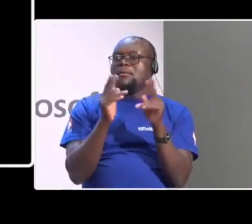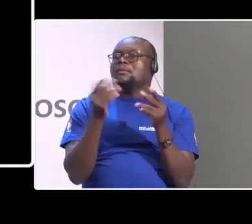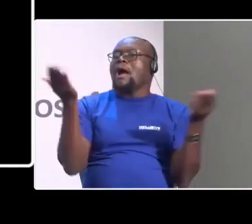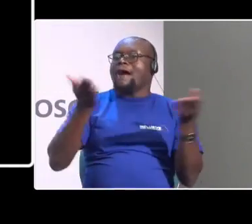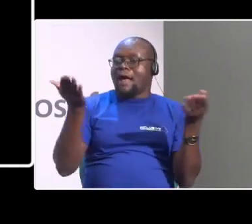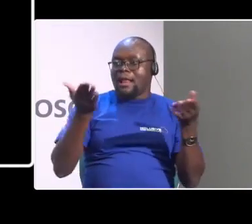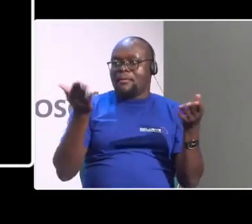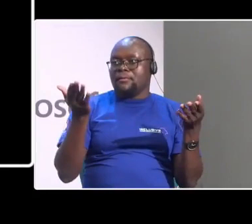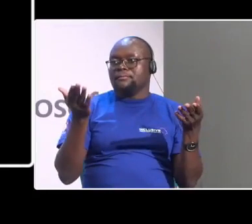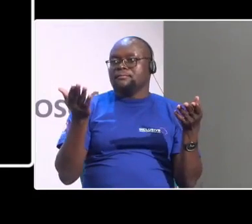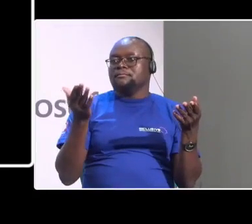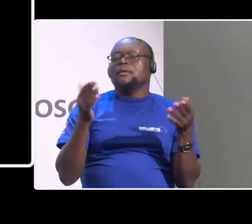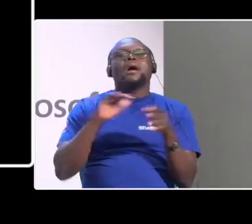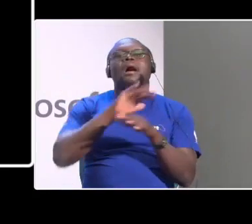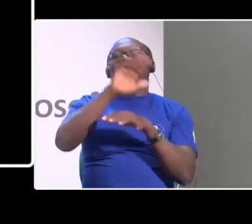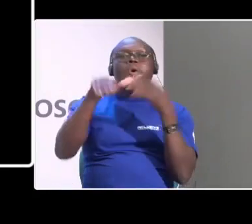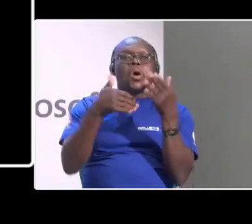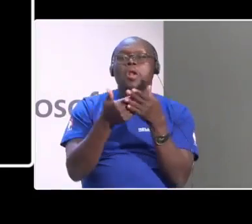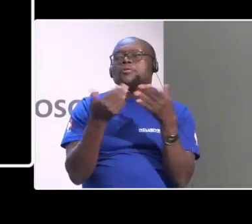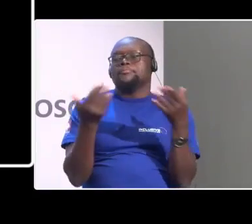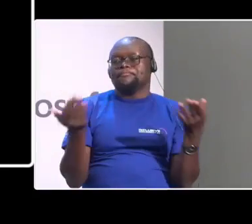at all major